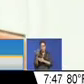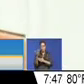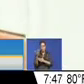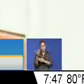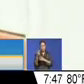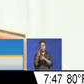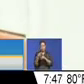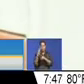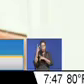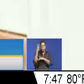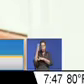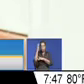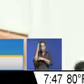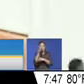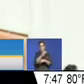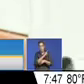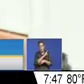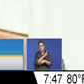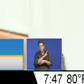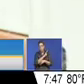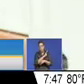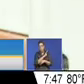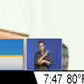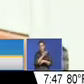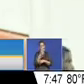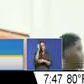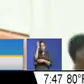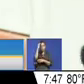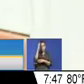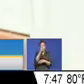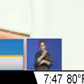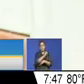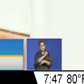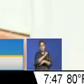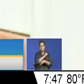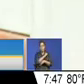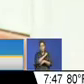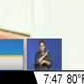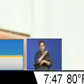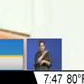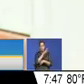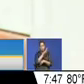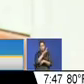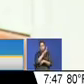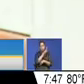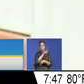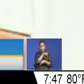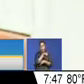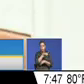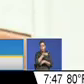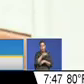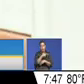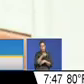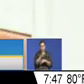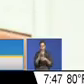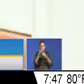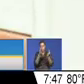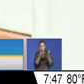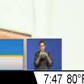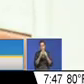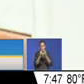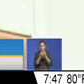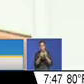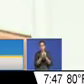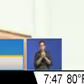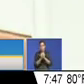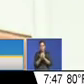Kimsey Sylvester. We expect great things from Rashad Starb. They are two senior leaders. If they can't bring this team together,